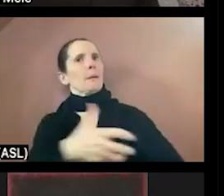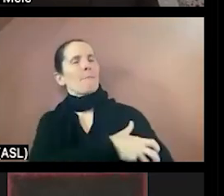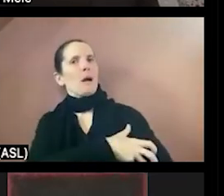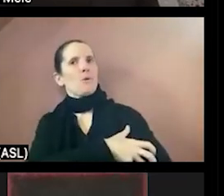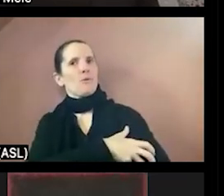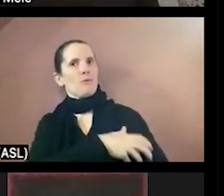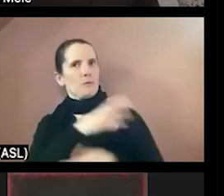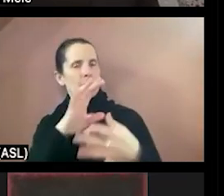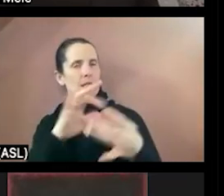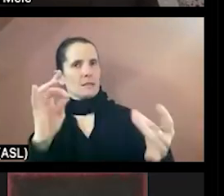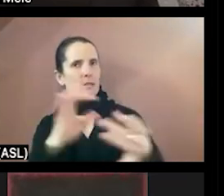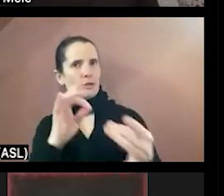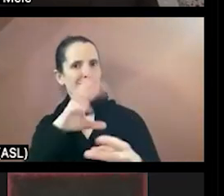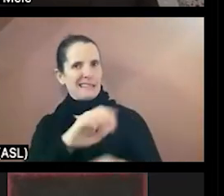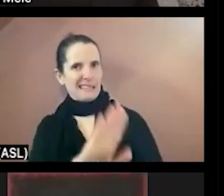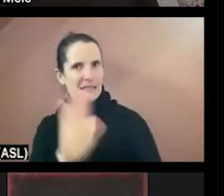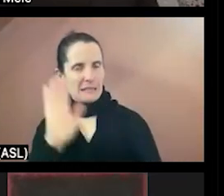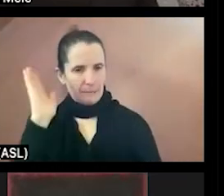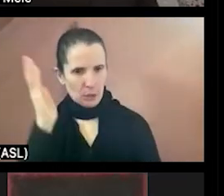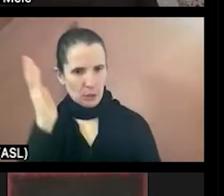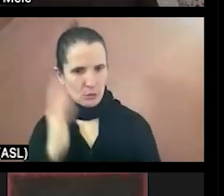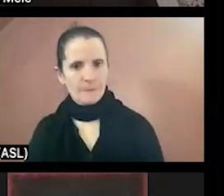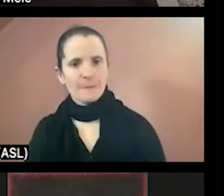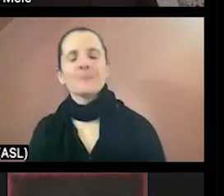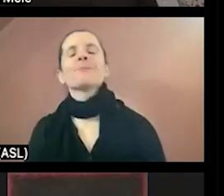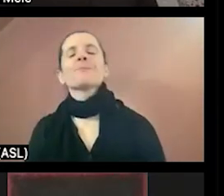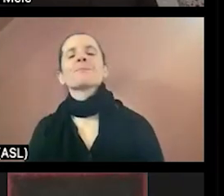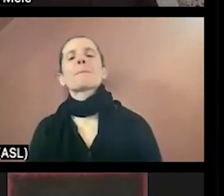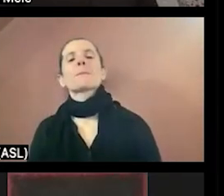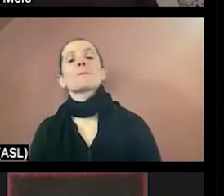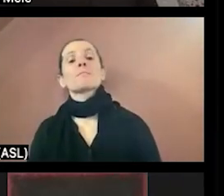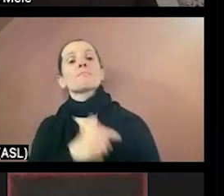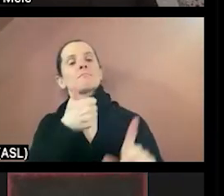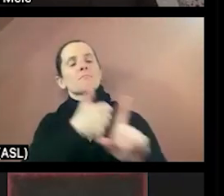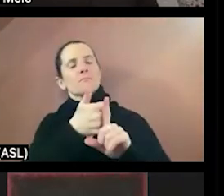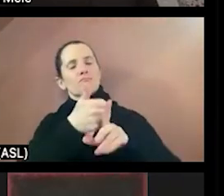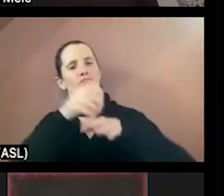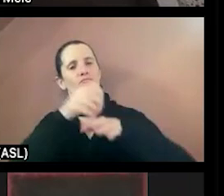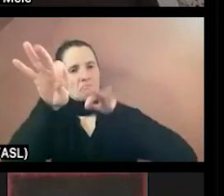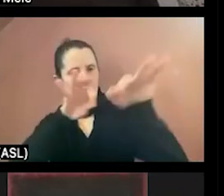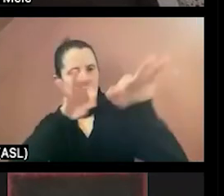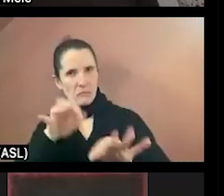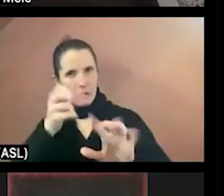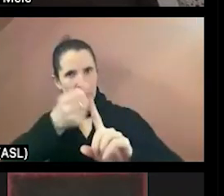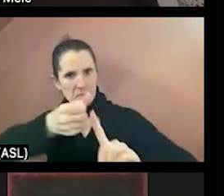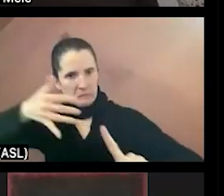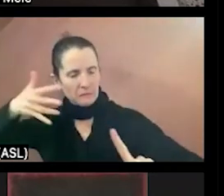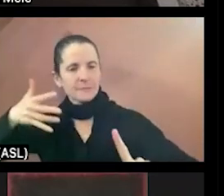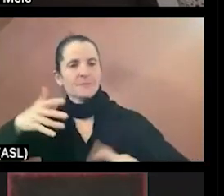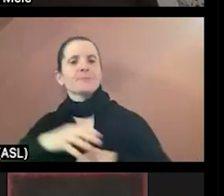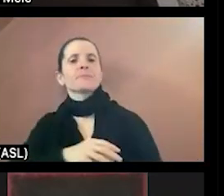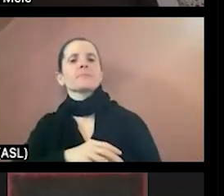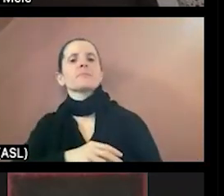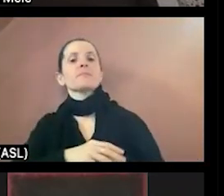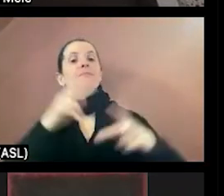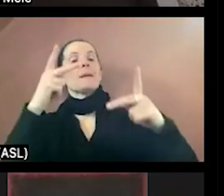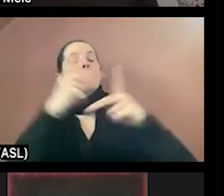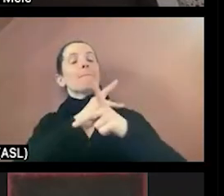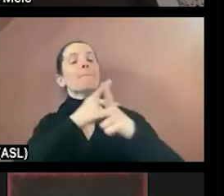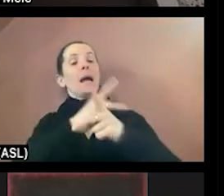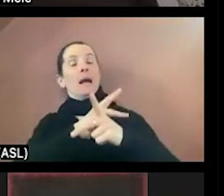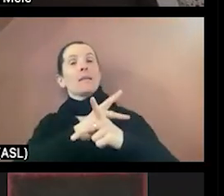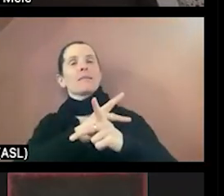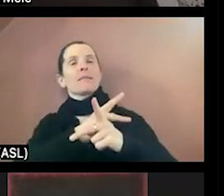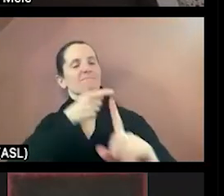He identified in the speech, in pure Ciceronian style, maths as the main